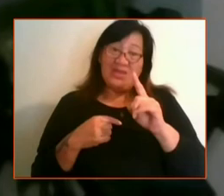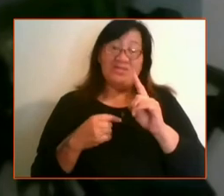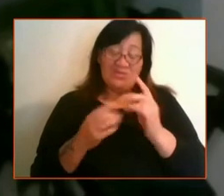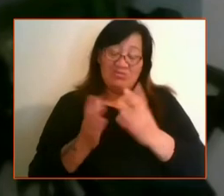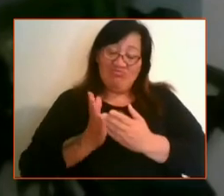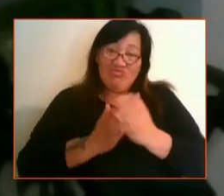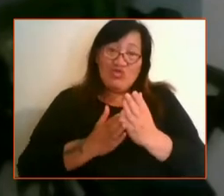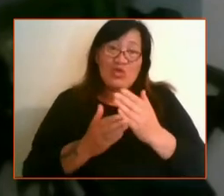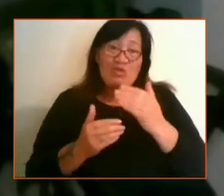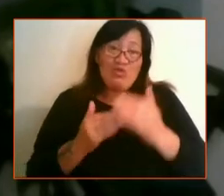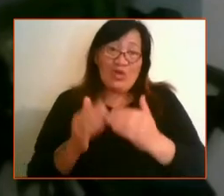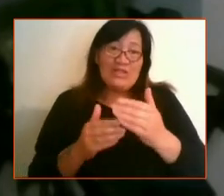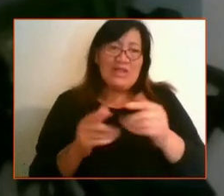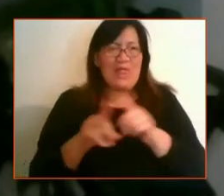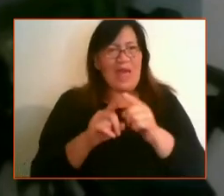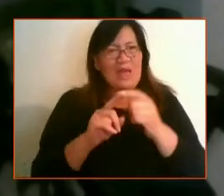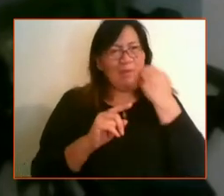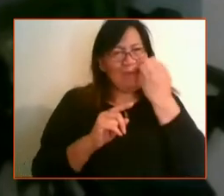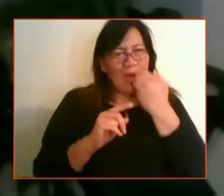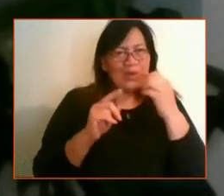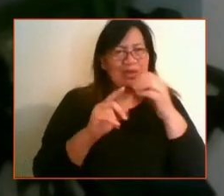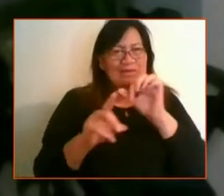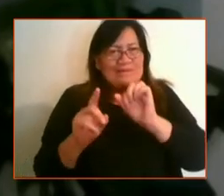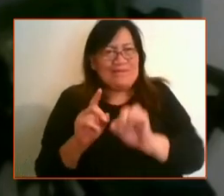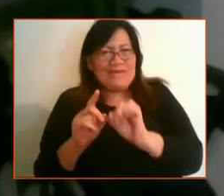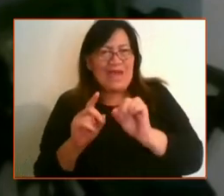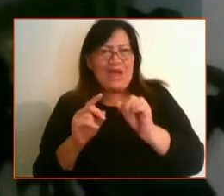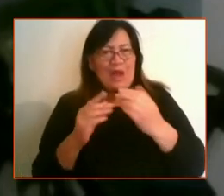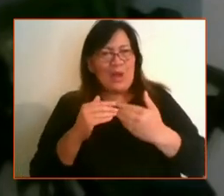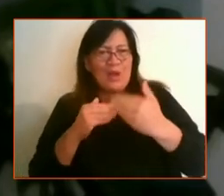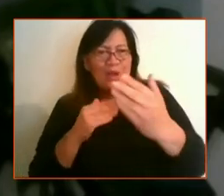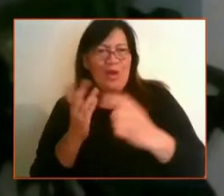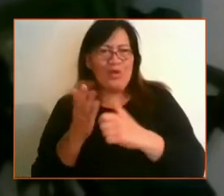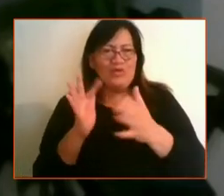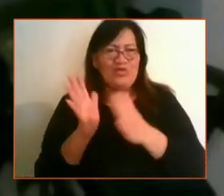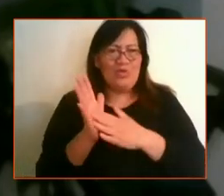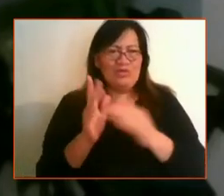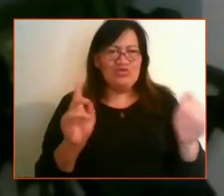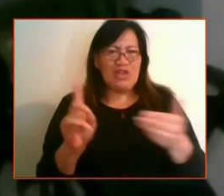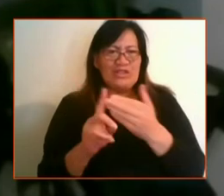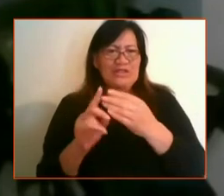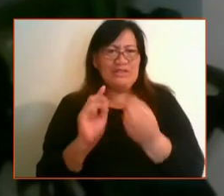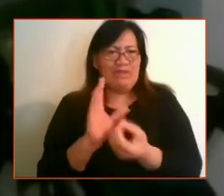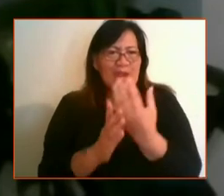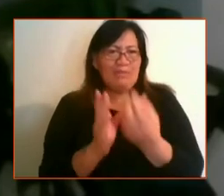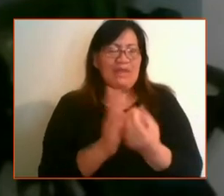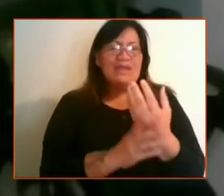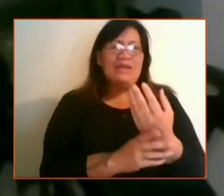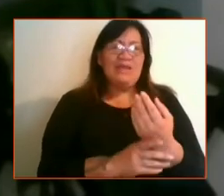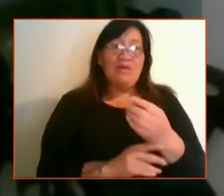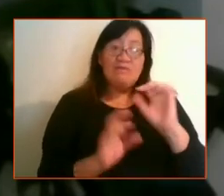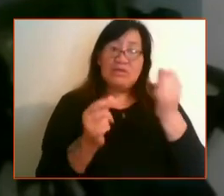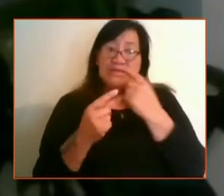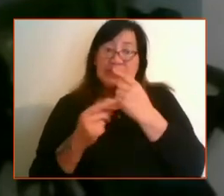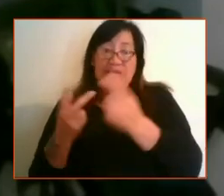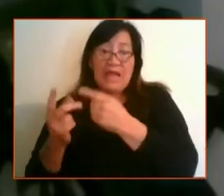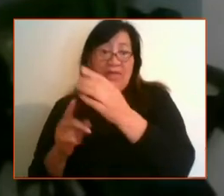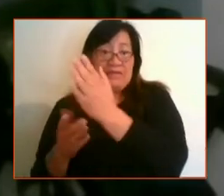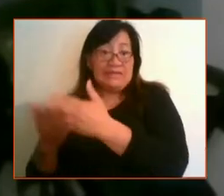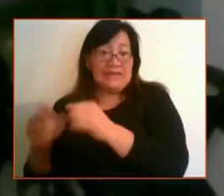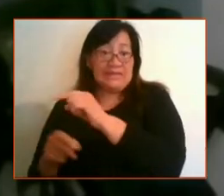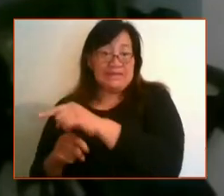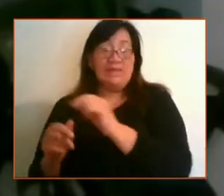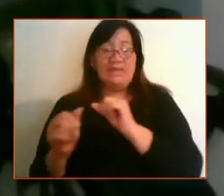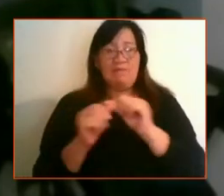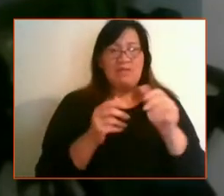a tikanga te ao Māori approach to long-term strategy development, again, as we've seen in other sectors, is the best way to go